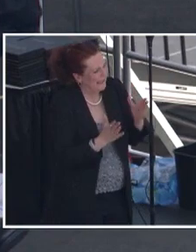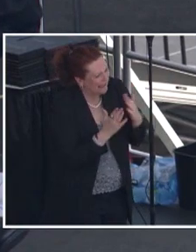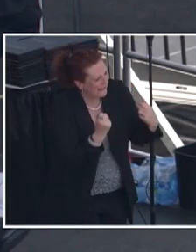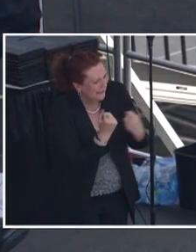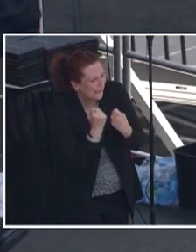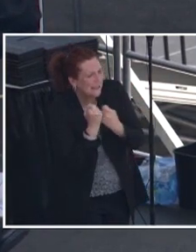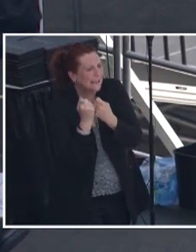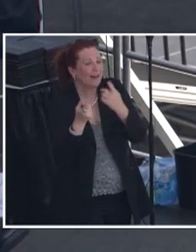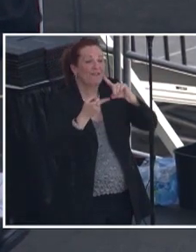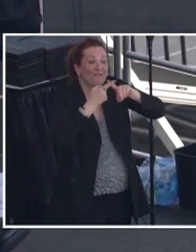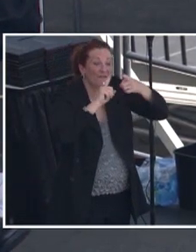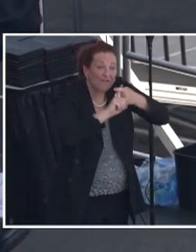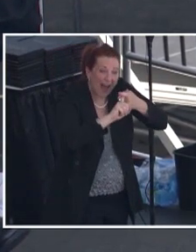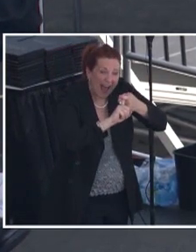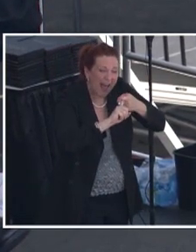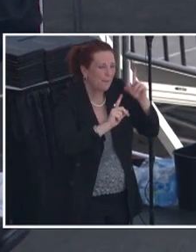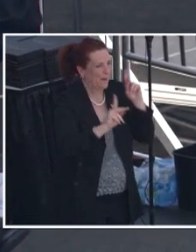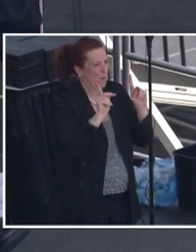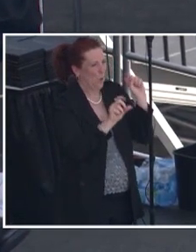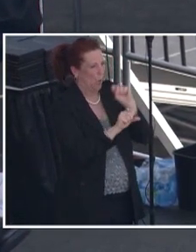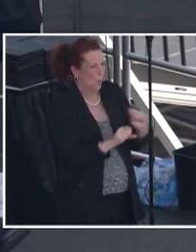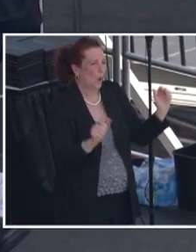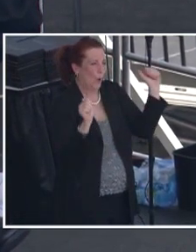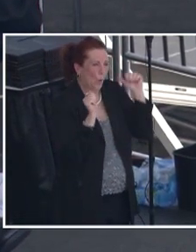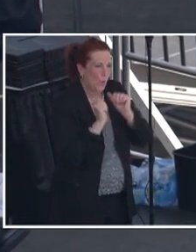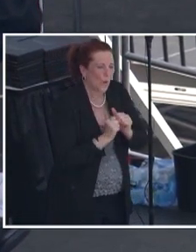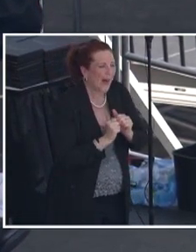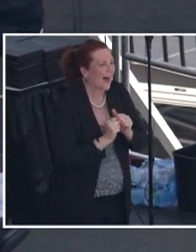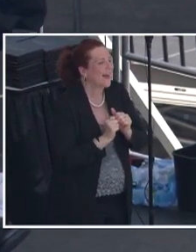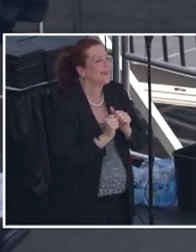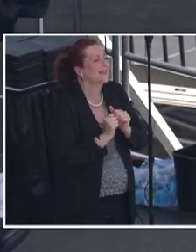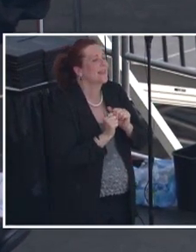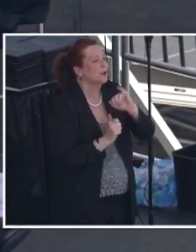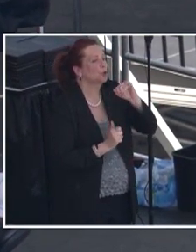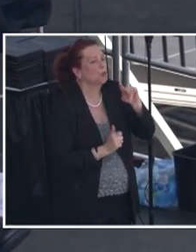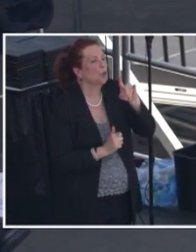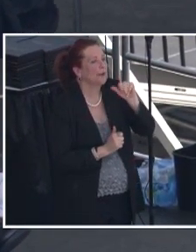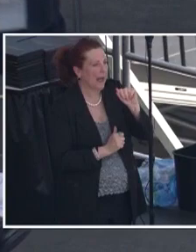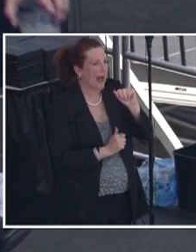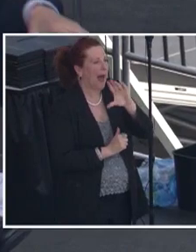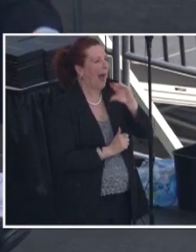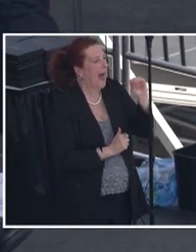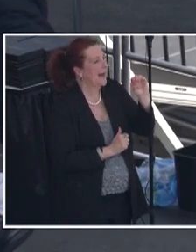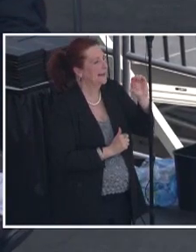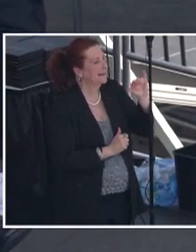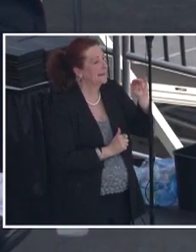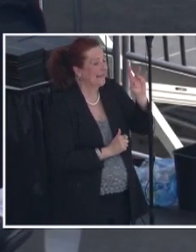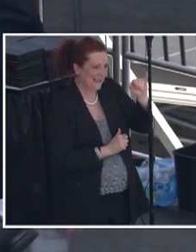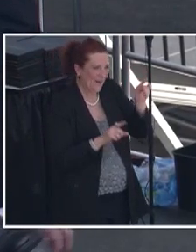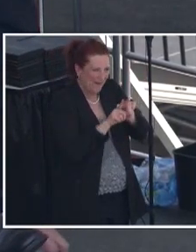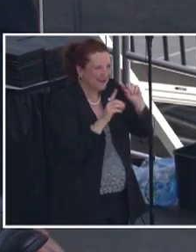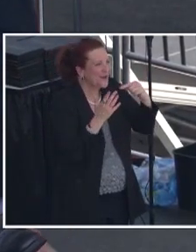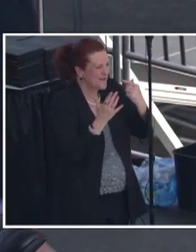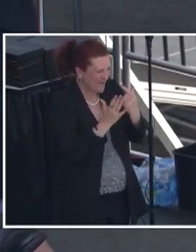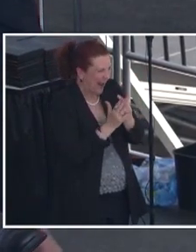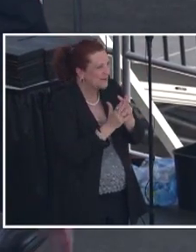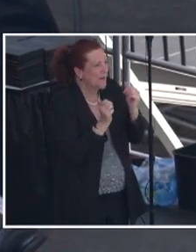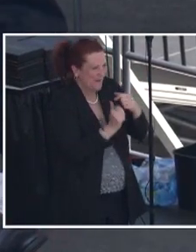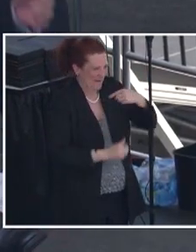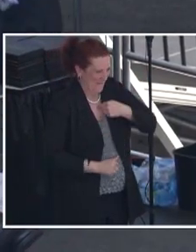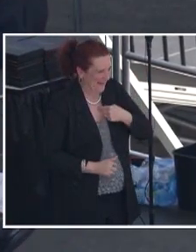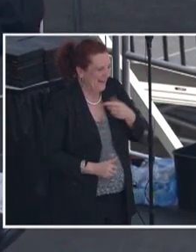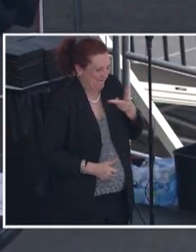co-workers, Julia and Cindy, who are here today graduating with me and